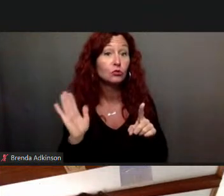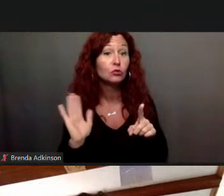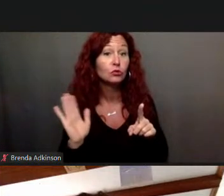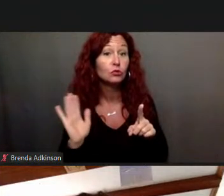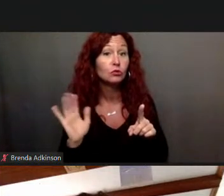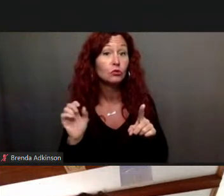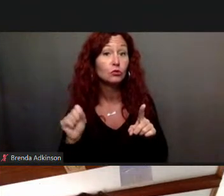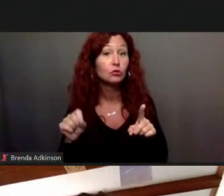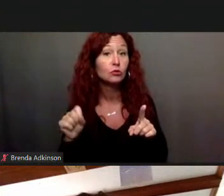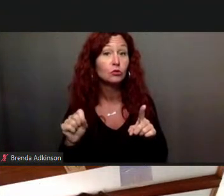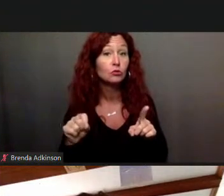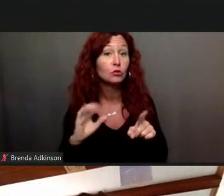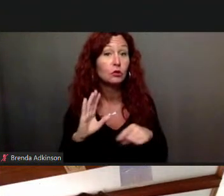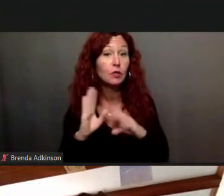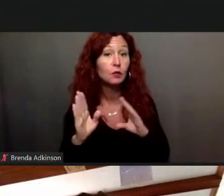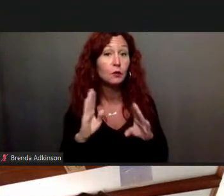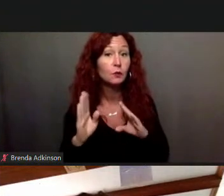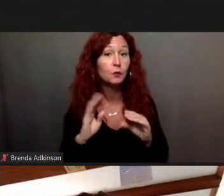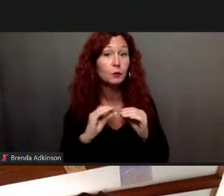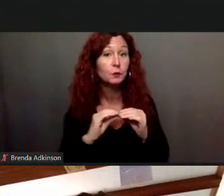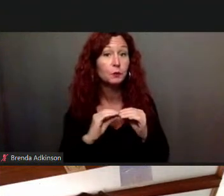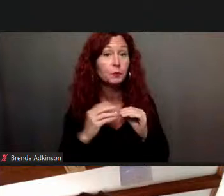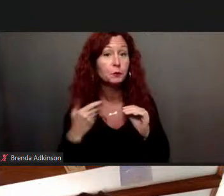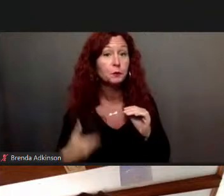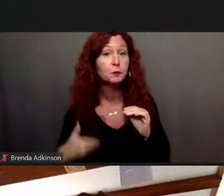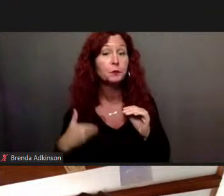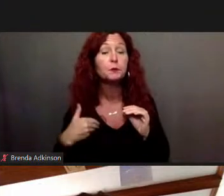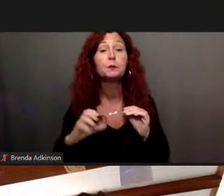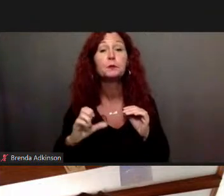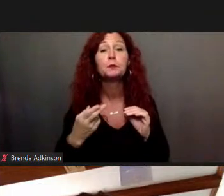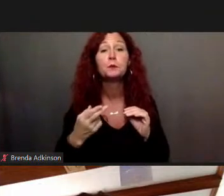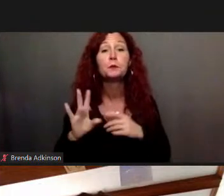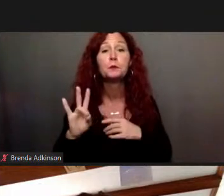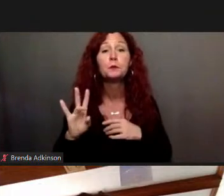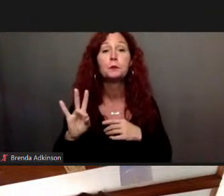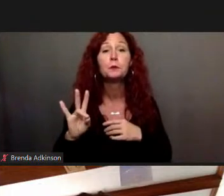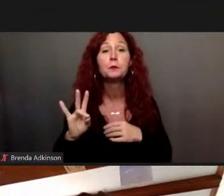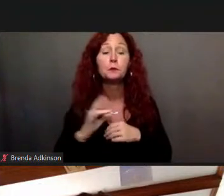Patty. Hey, Danny Cohen from Channel 7 News. How are you?